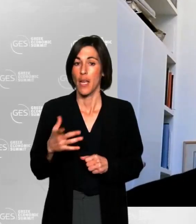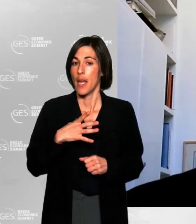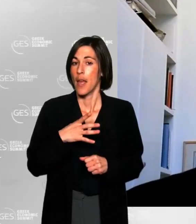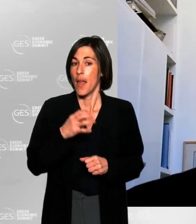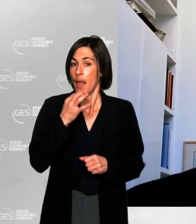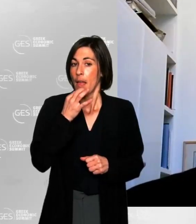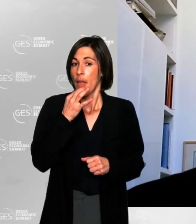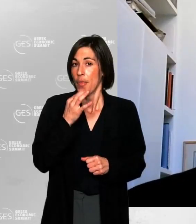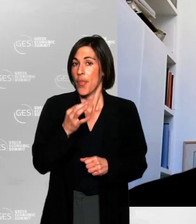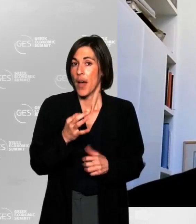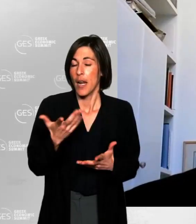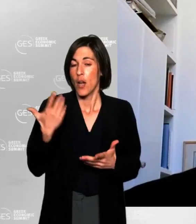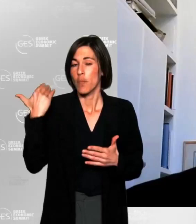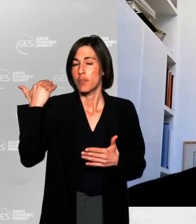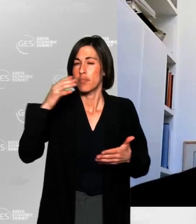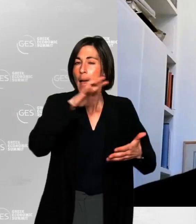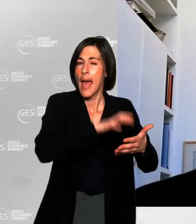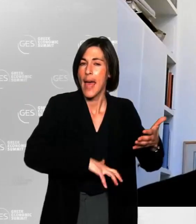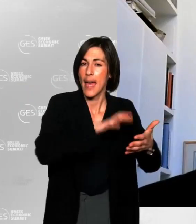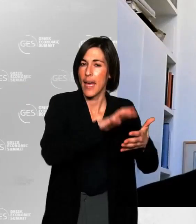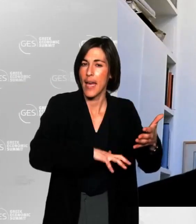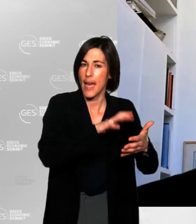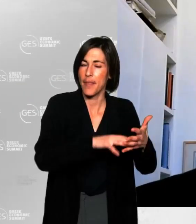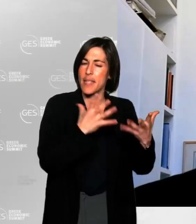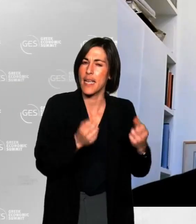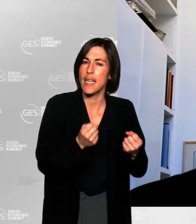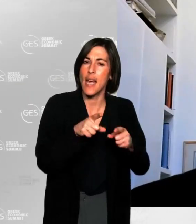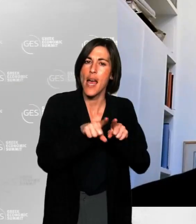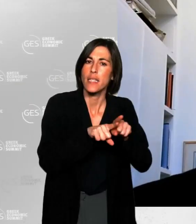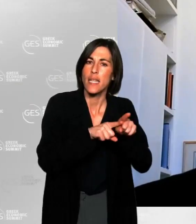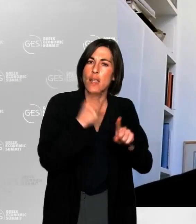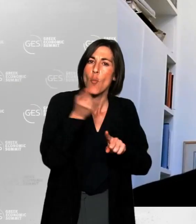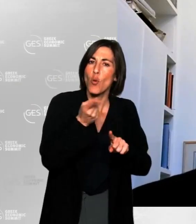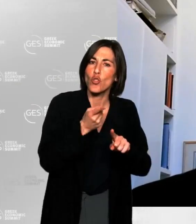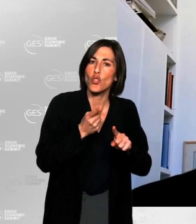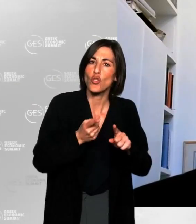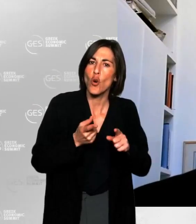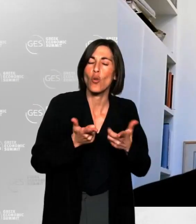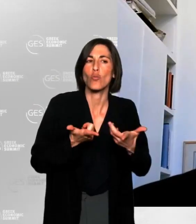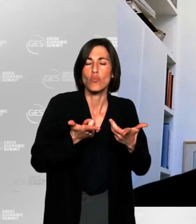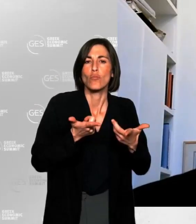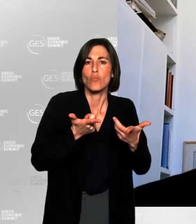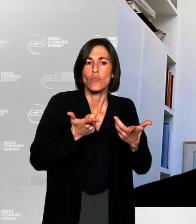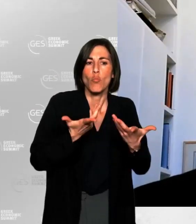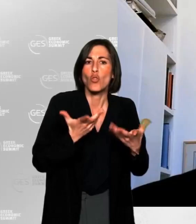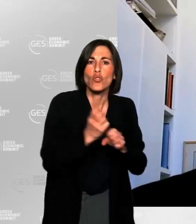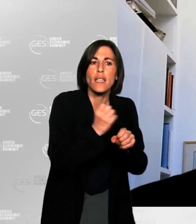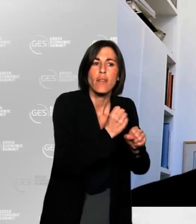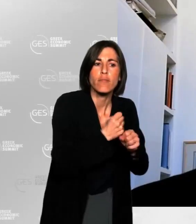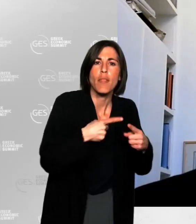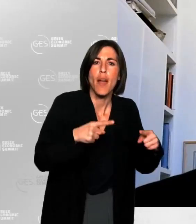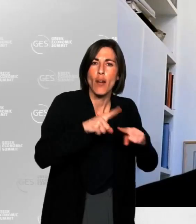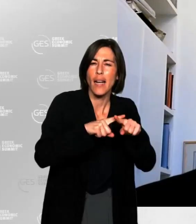performance of the Greek economy up to about a year ago when we did it. And then it